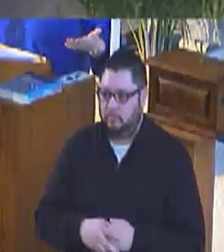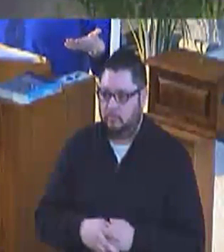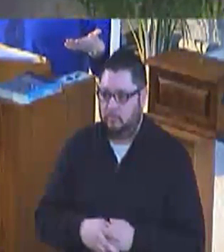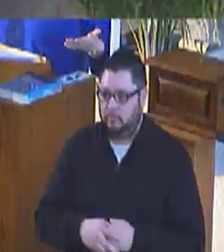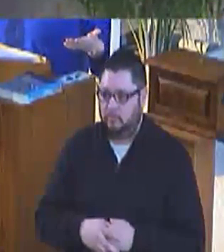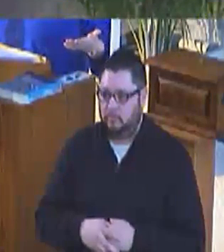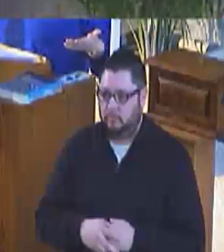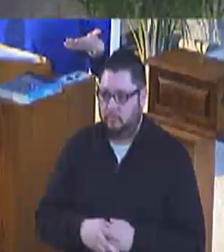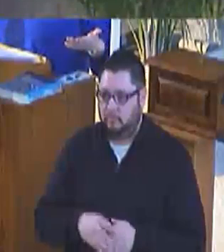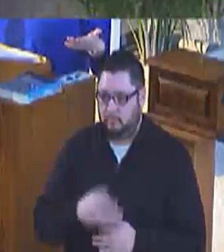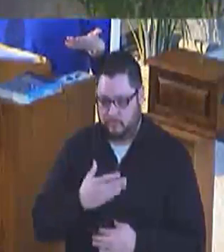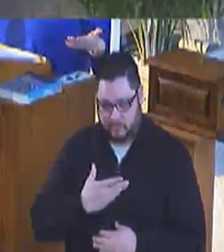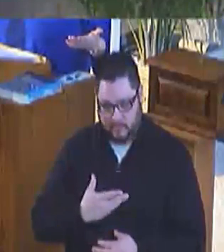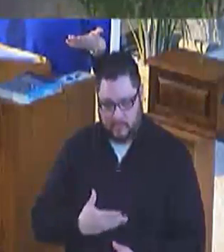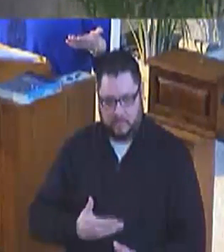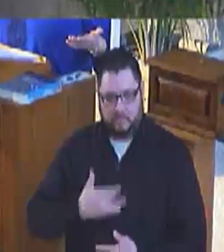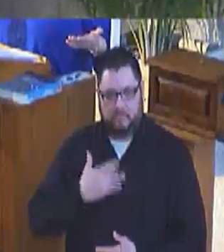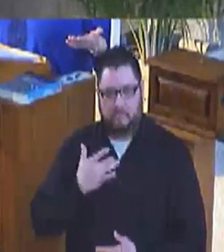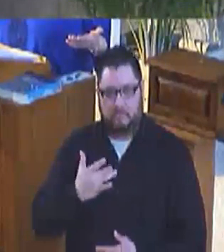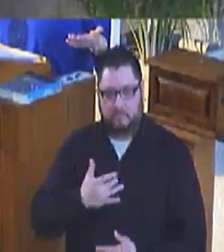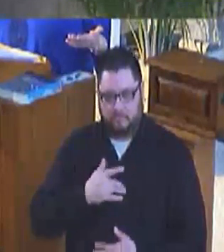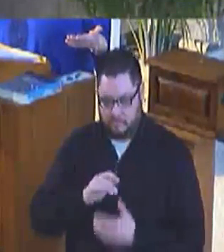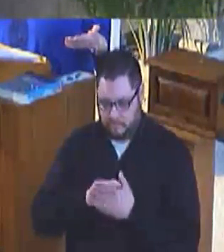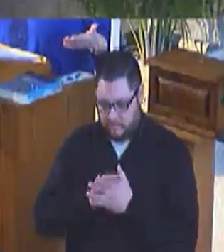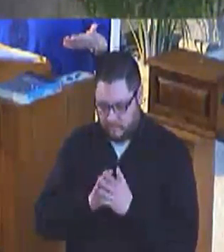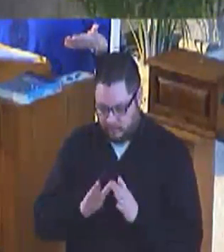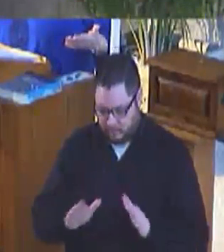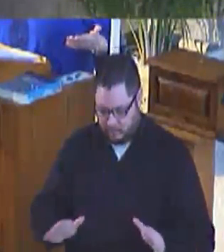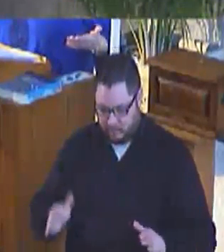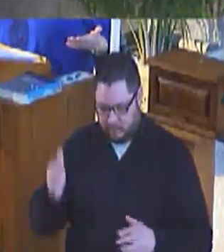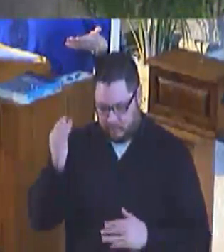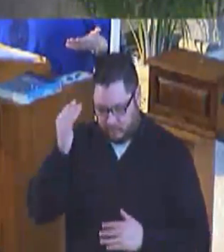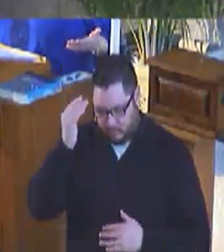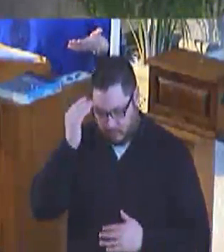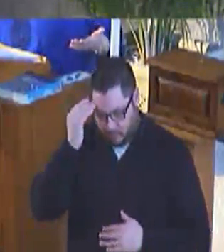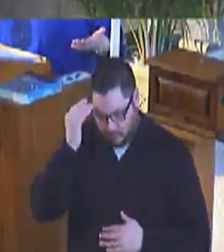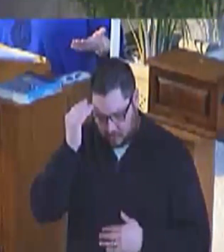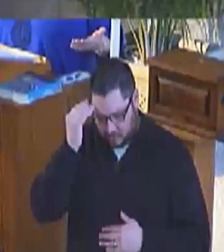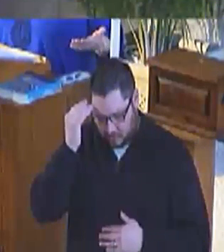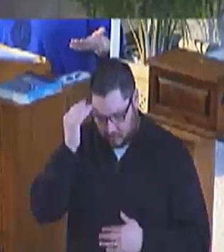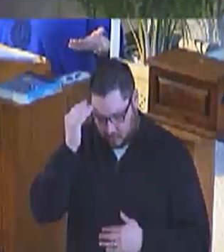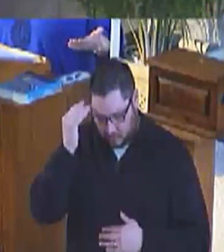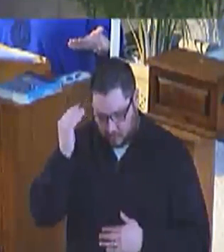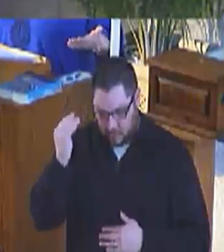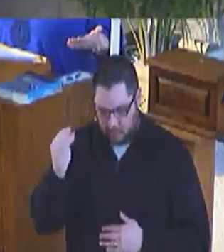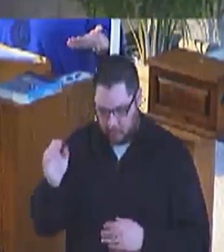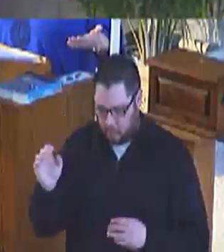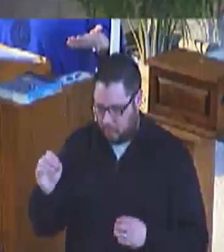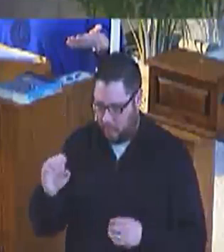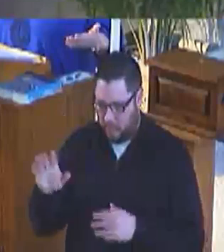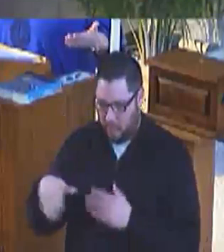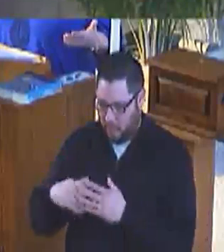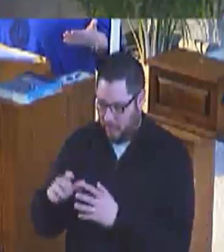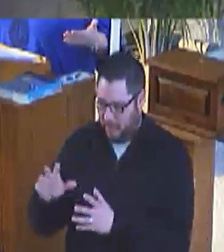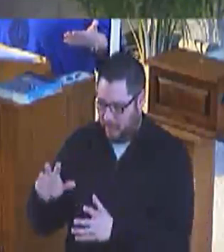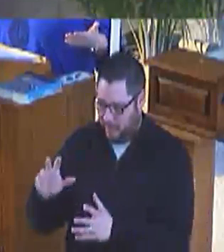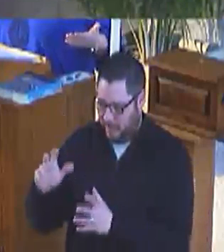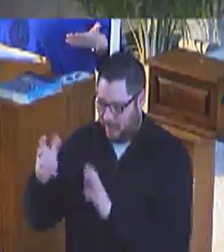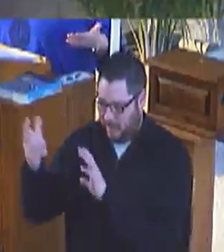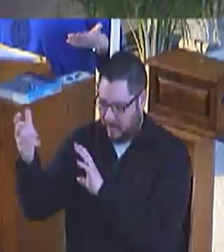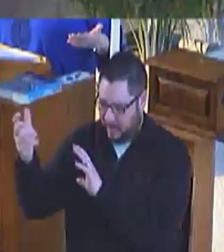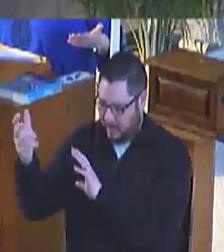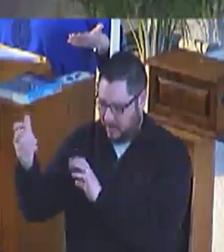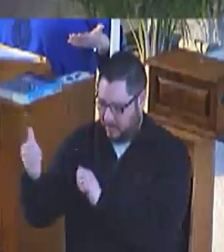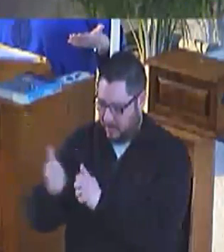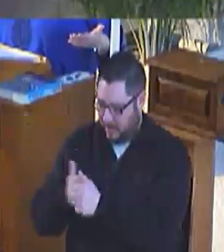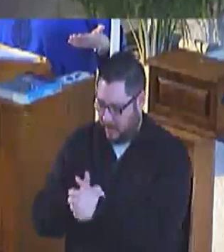I am at peace, knowing beyond any sense of chaos that everything is